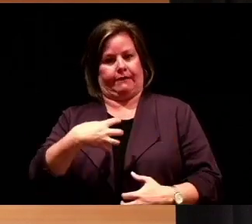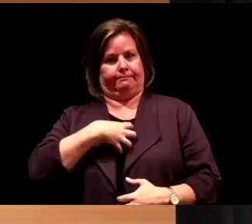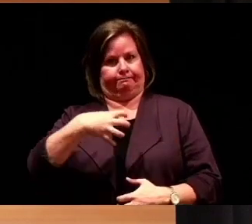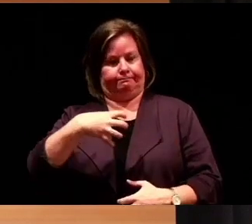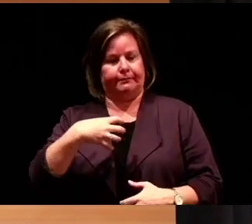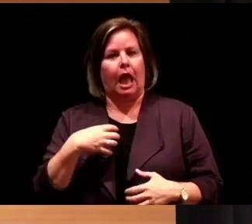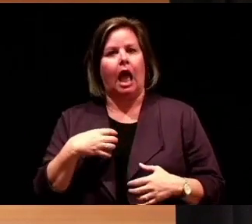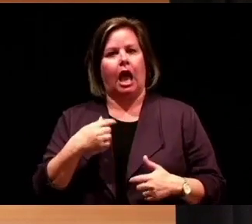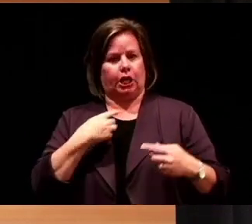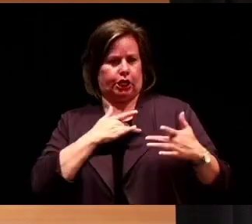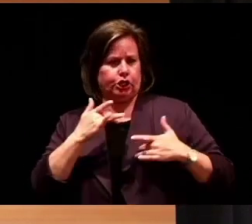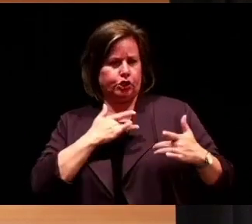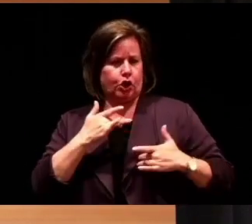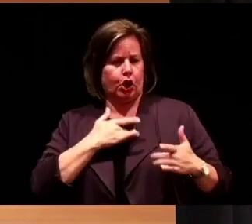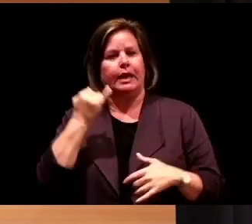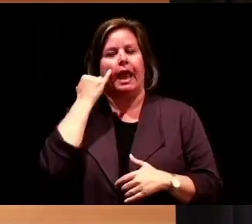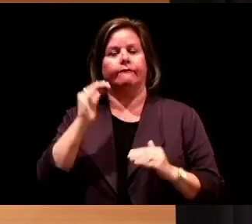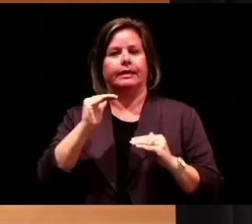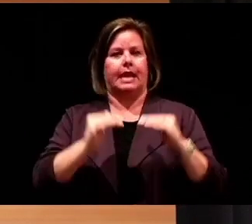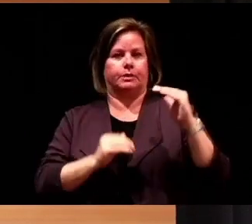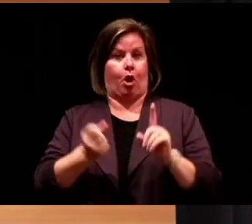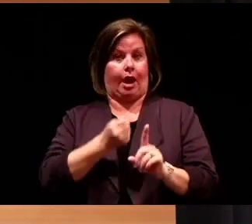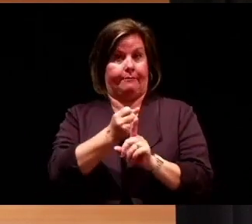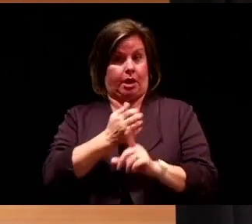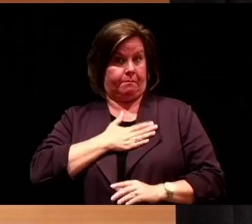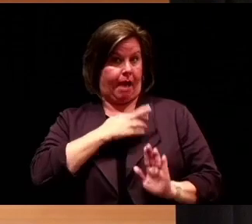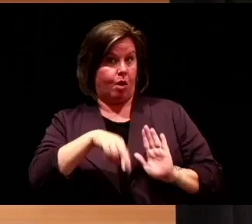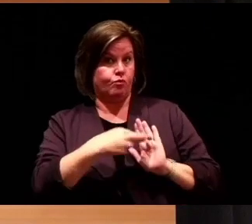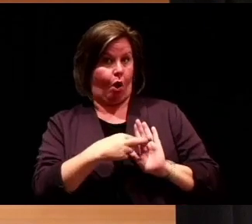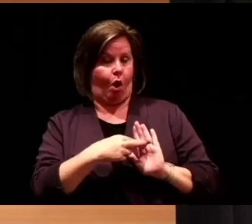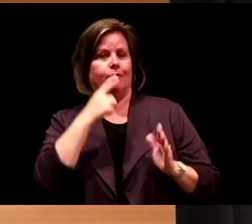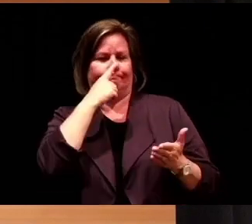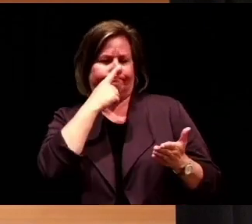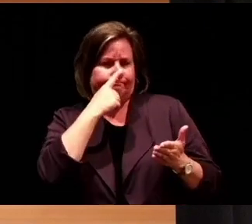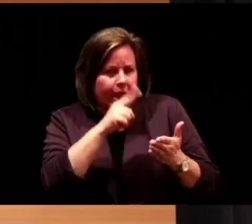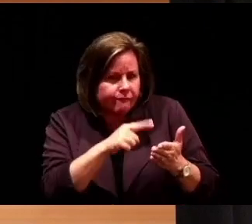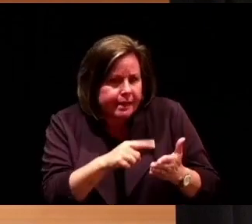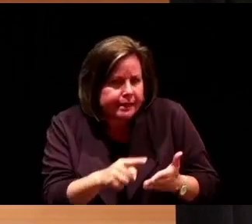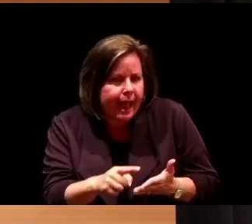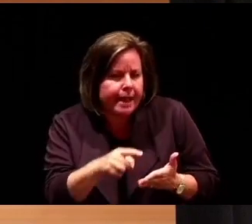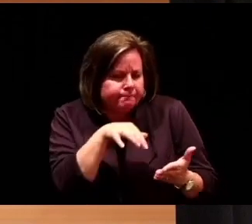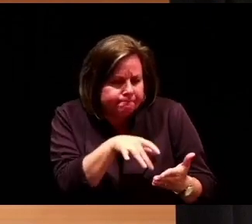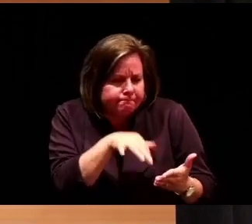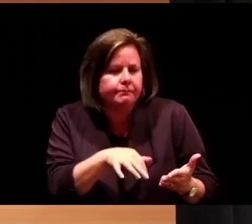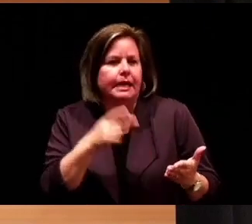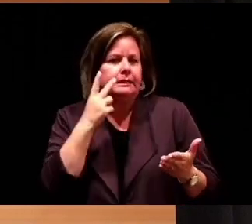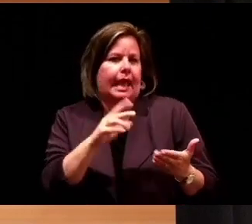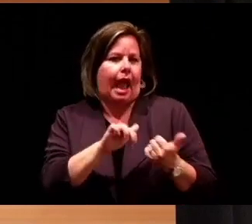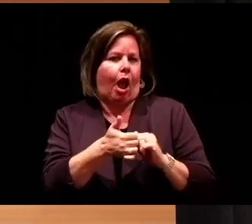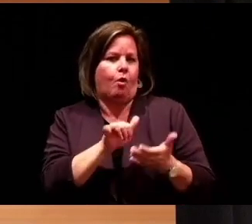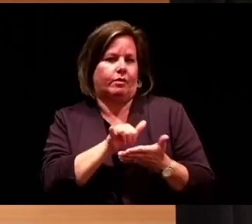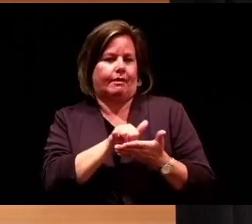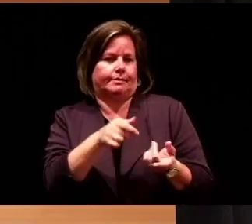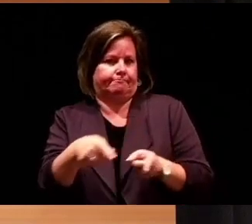app, and if our panelists would be so kind as to go back on maybe later on and answer any questions that might be, related to their topic, that would be fantastic. So I'm going